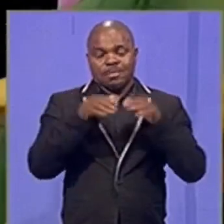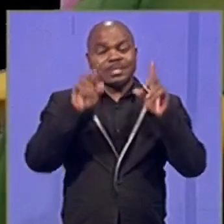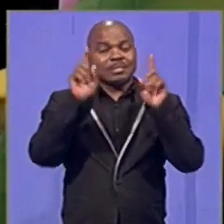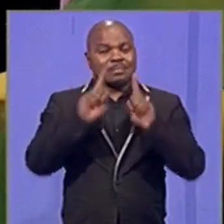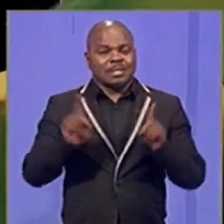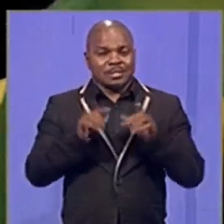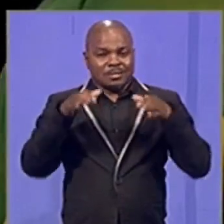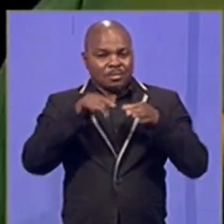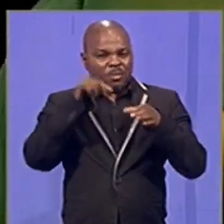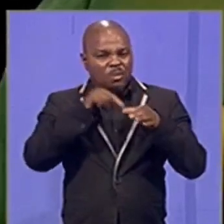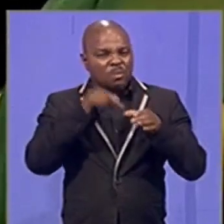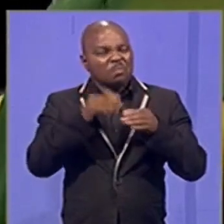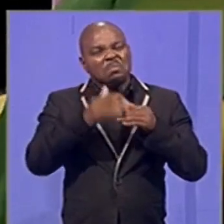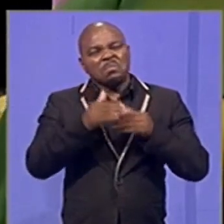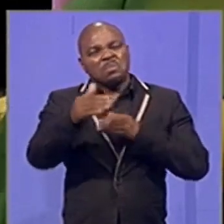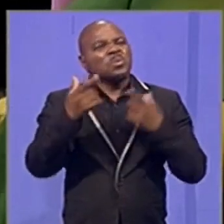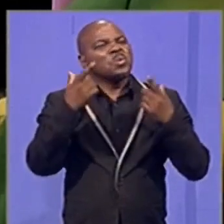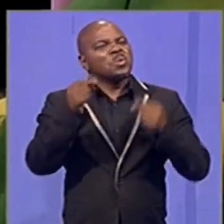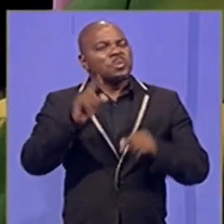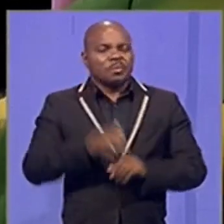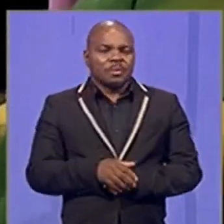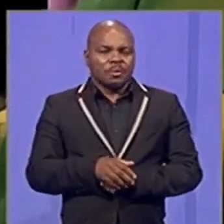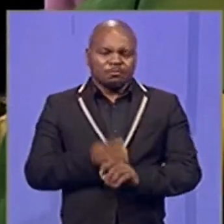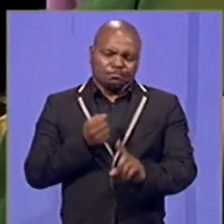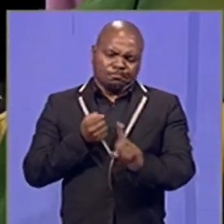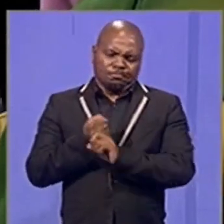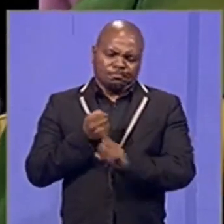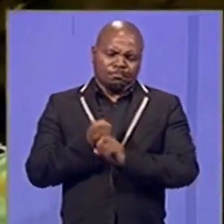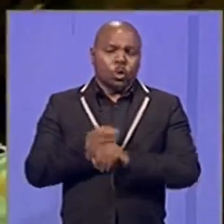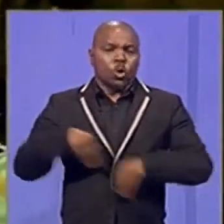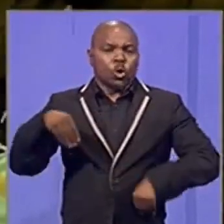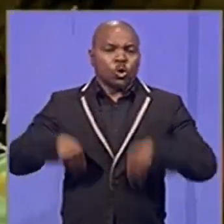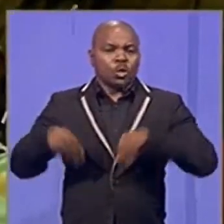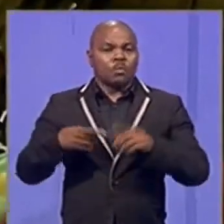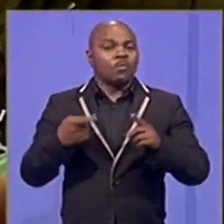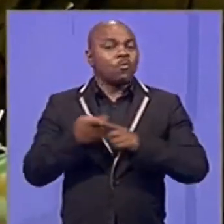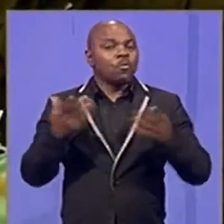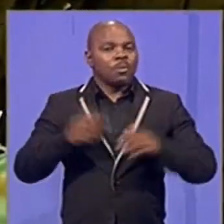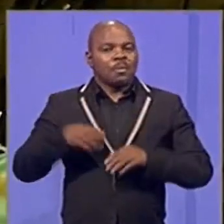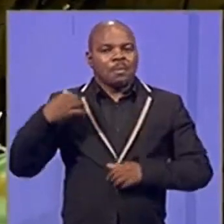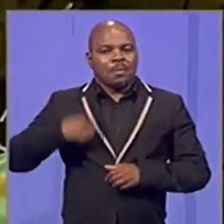ikgethileng se tlang ho tsamaisa lenaneo la tontsho ya bobodu ho bomasepala.